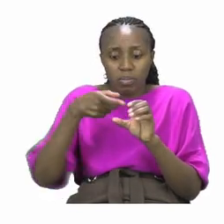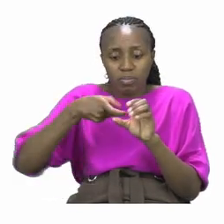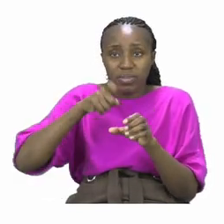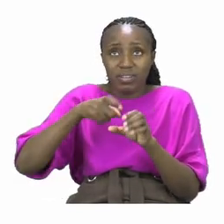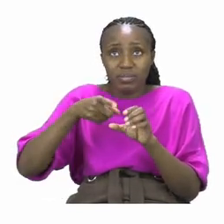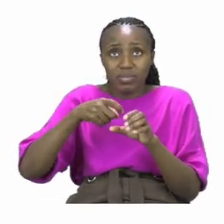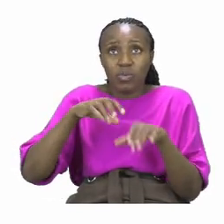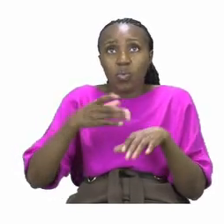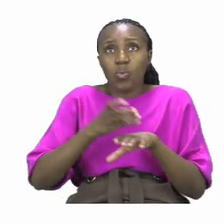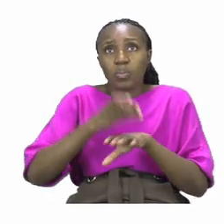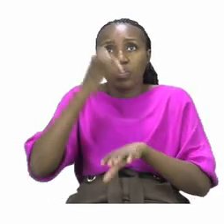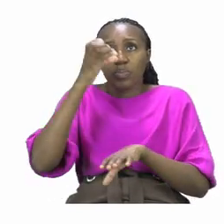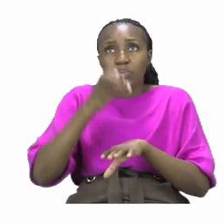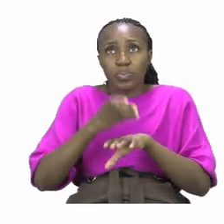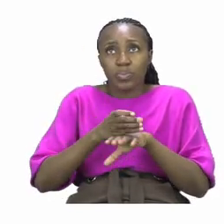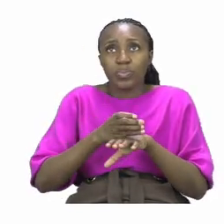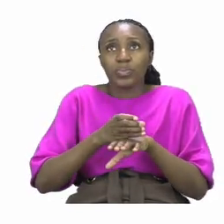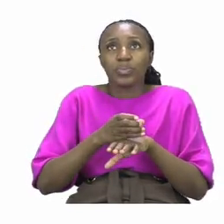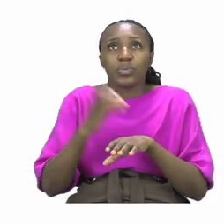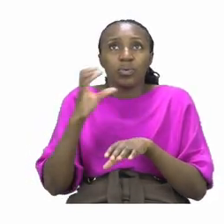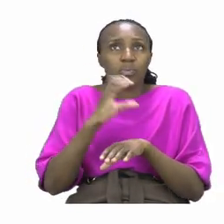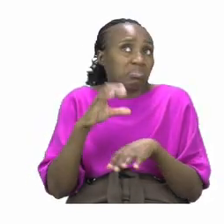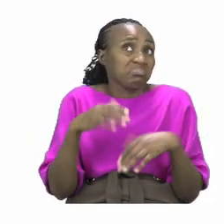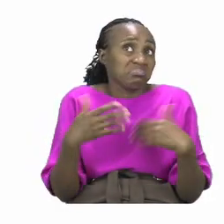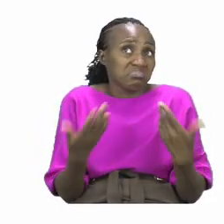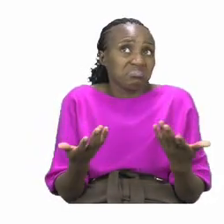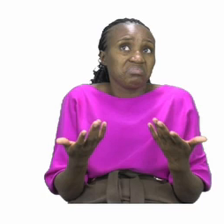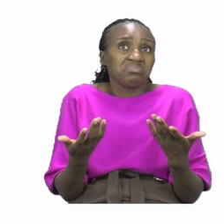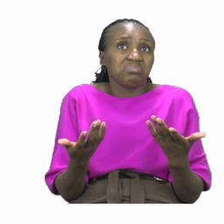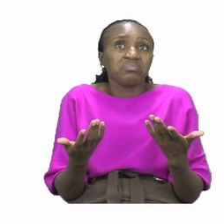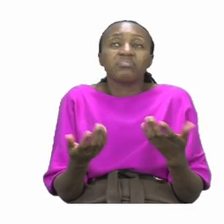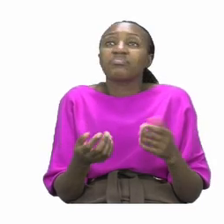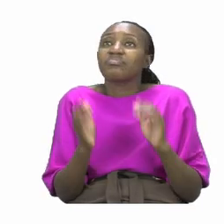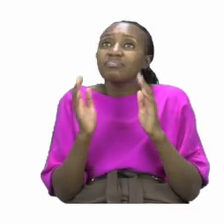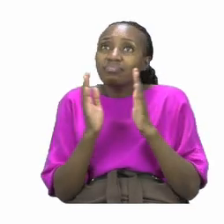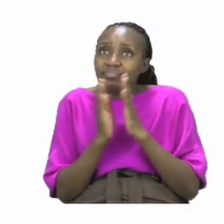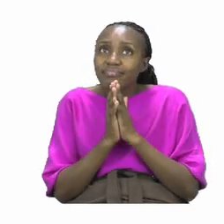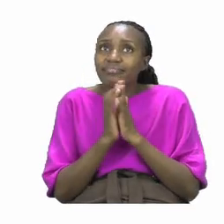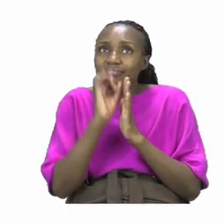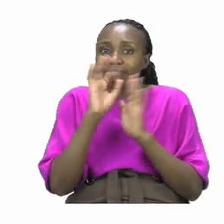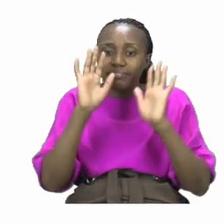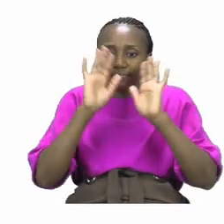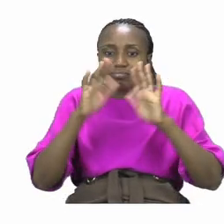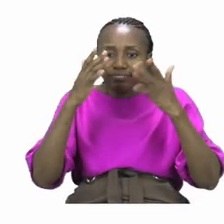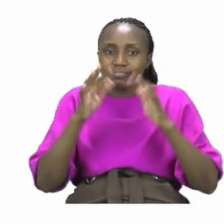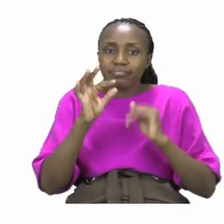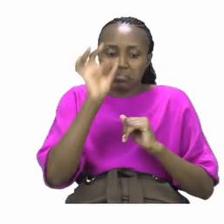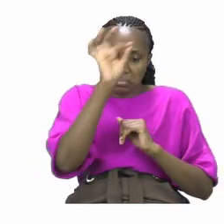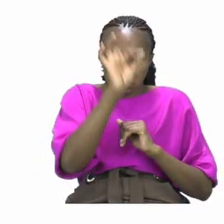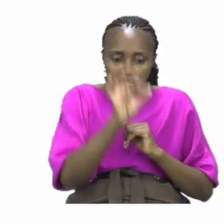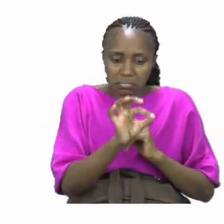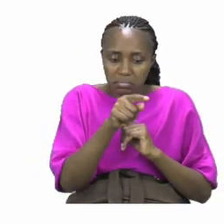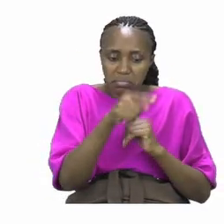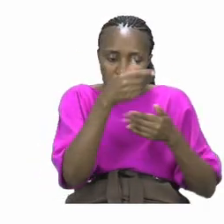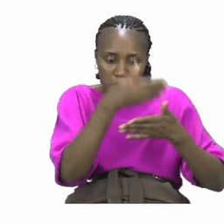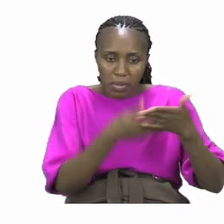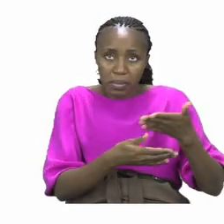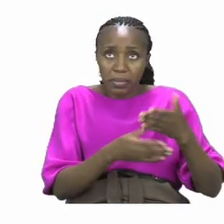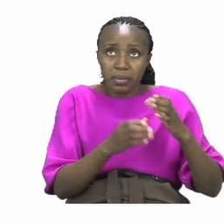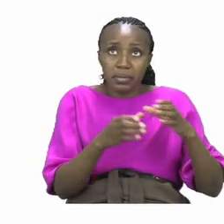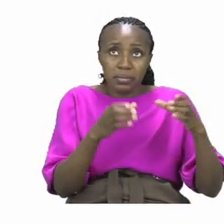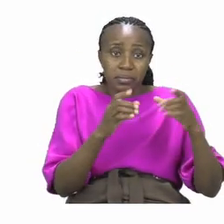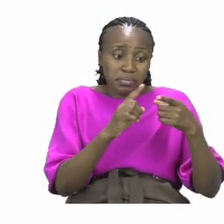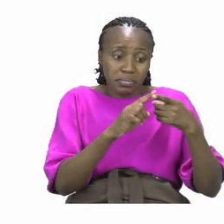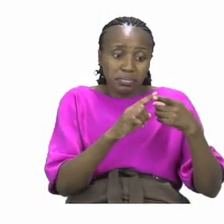bottles. So, it's going to be your job to draw a line from anything that is made with paper